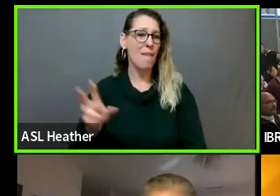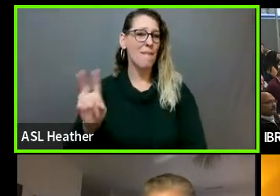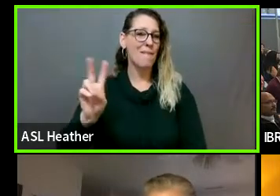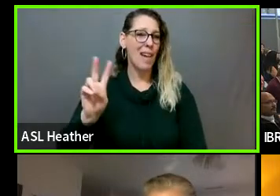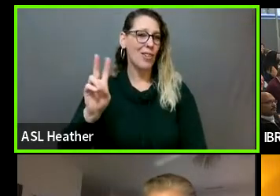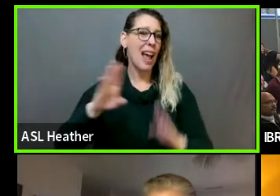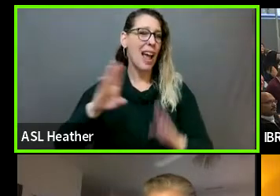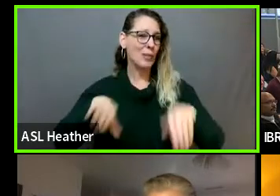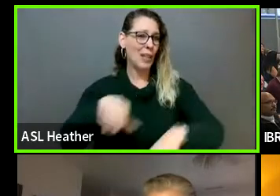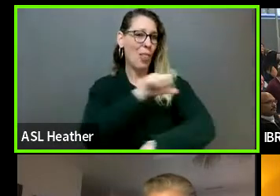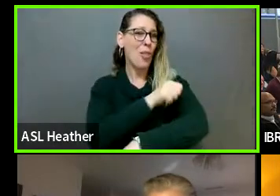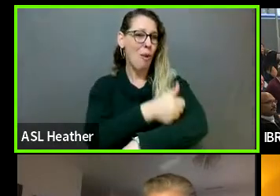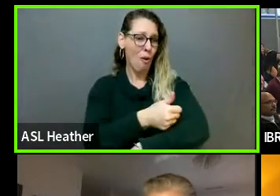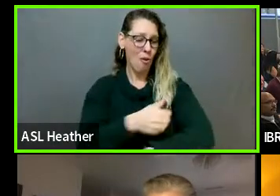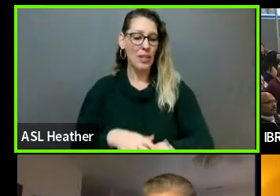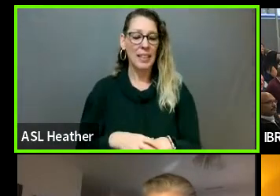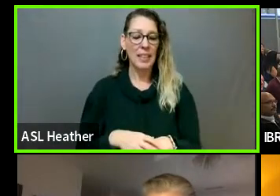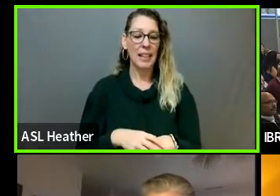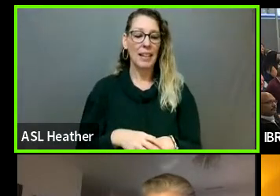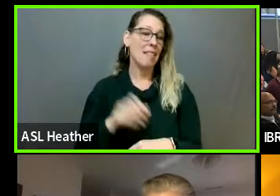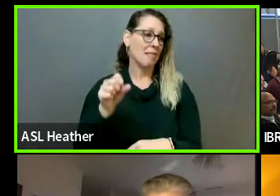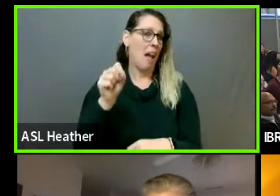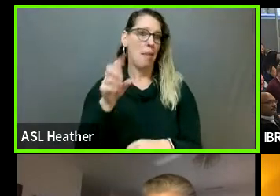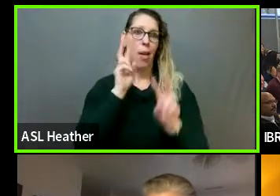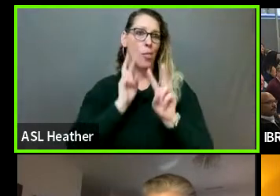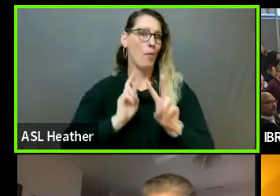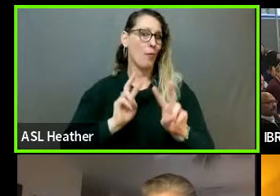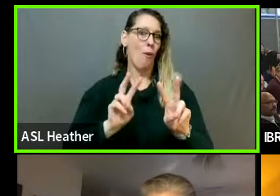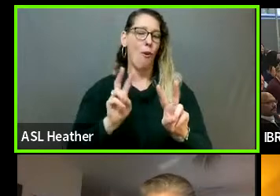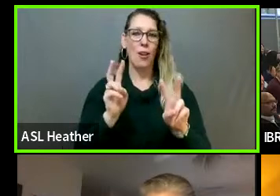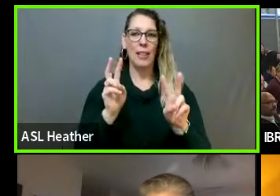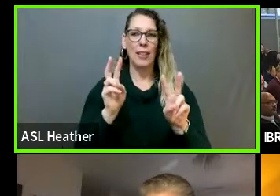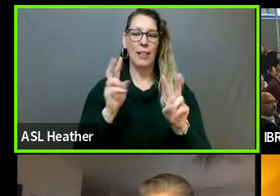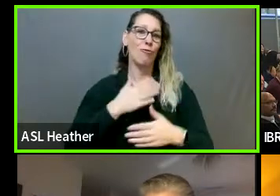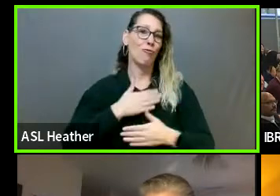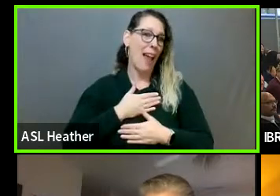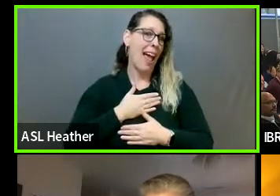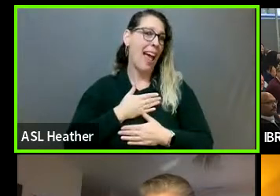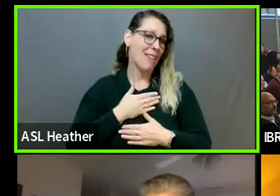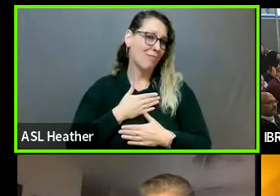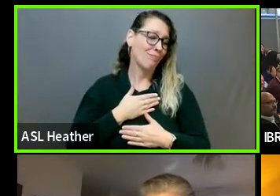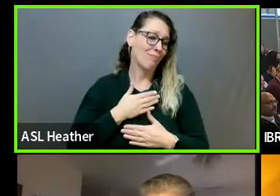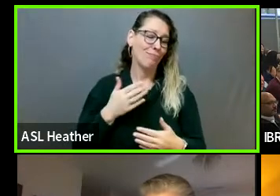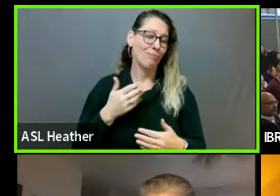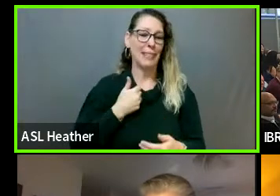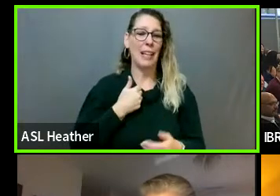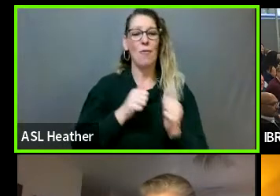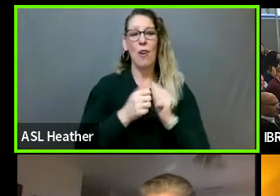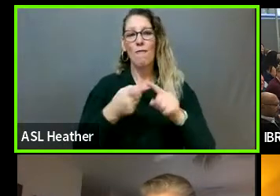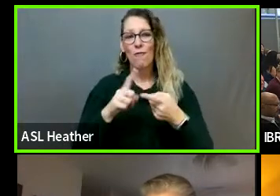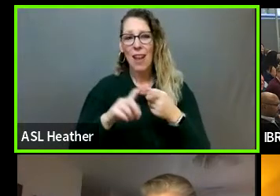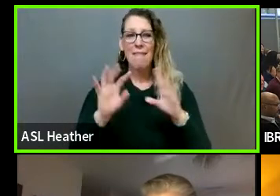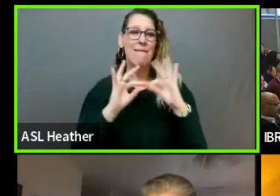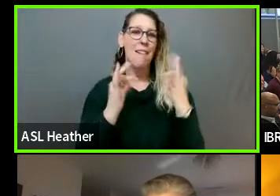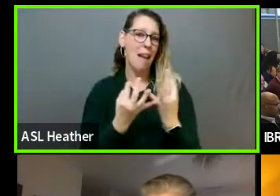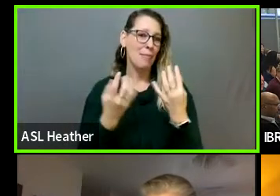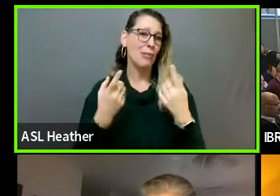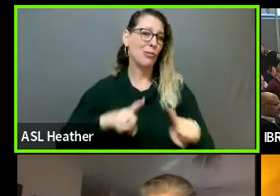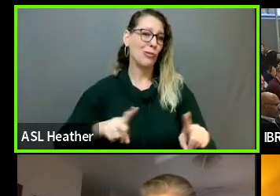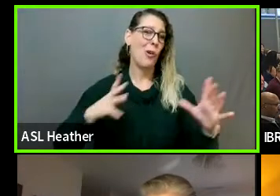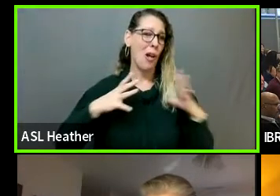Housing Authority. I'm just looking forward to a little bit of rest and relaxation with friends and family over the holidays.